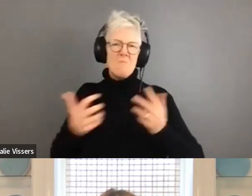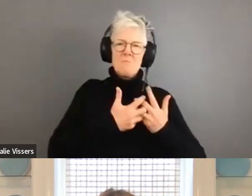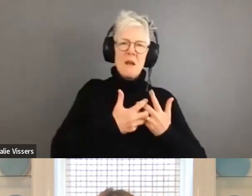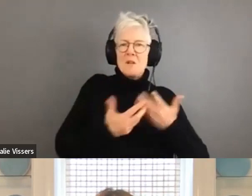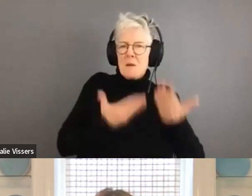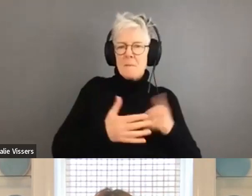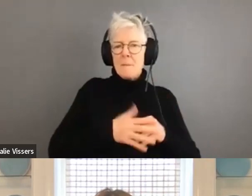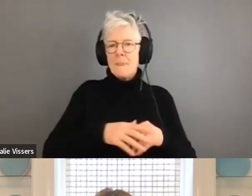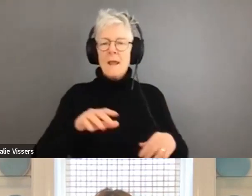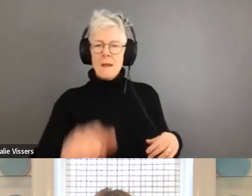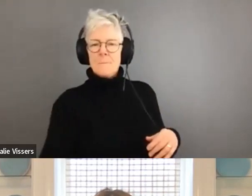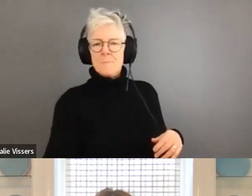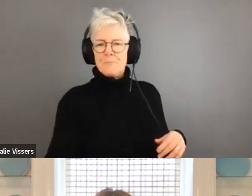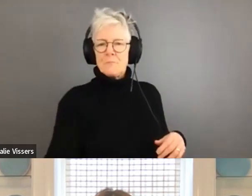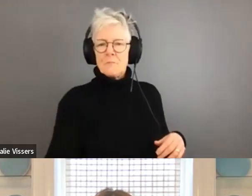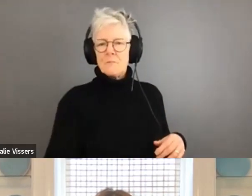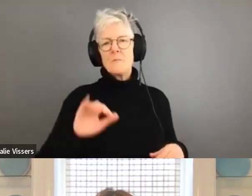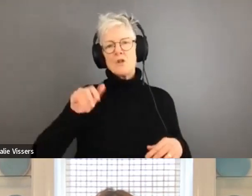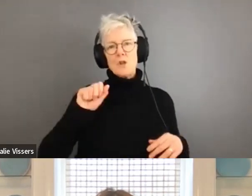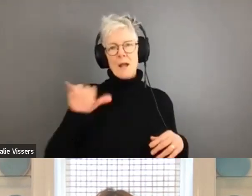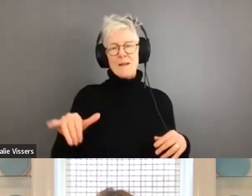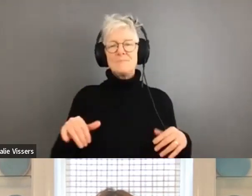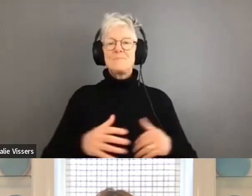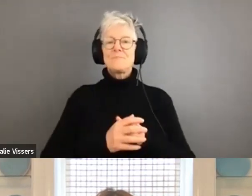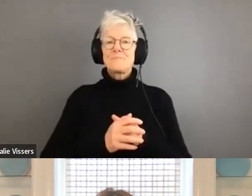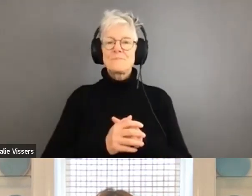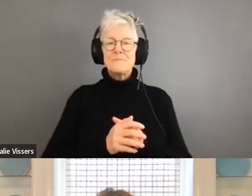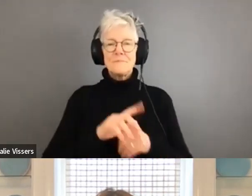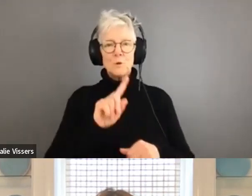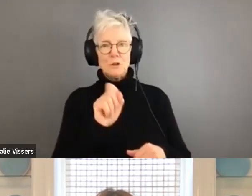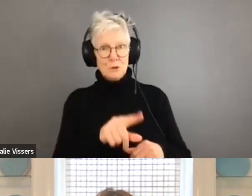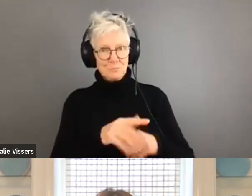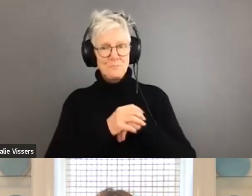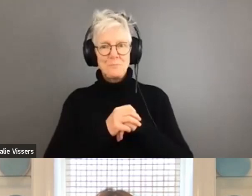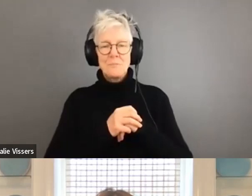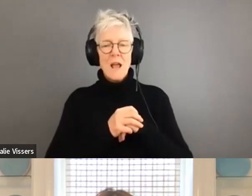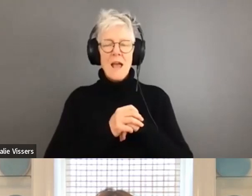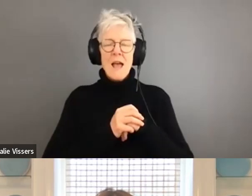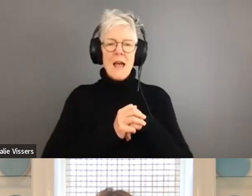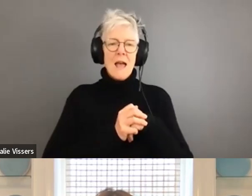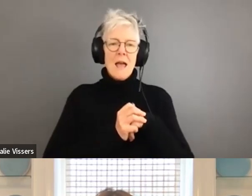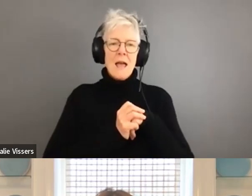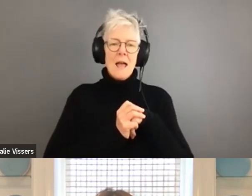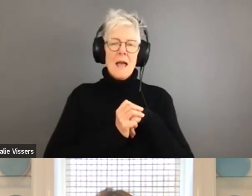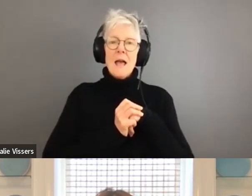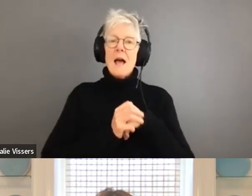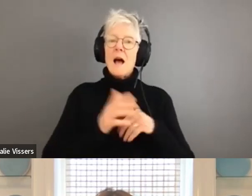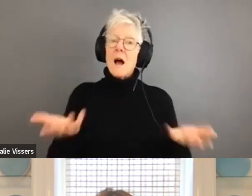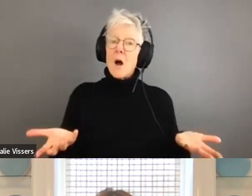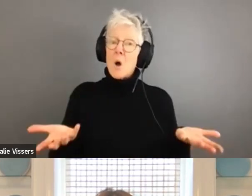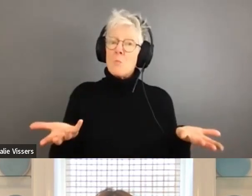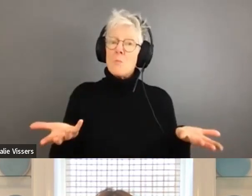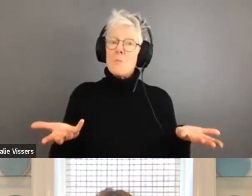but generally speaking, I um, try to realize that there's no point worrying about things that